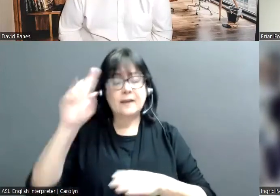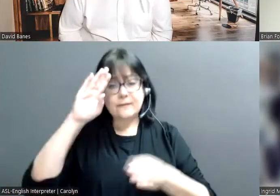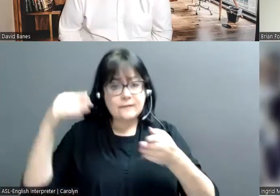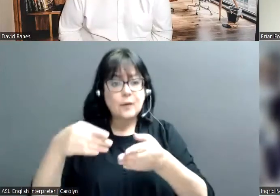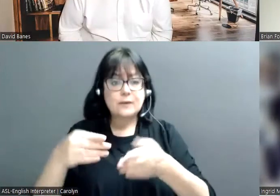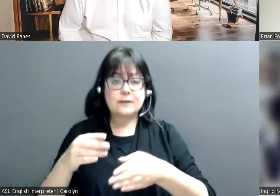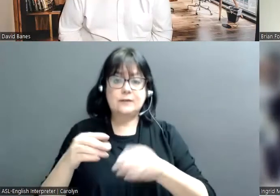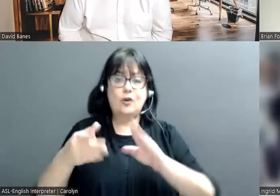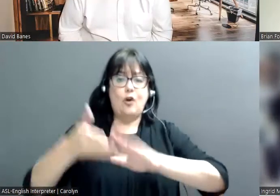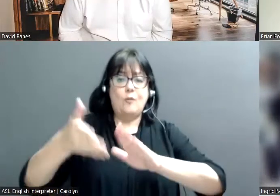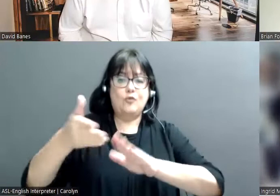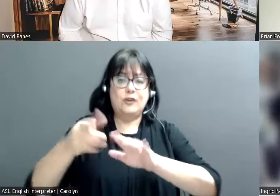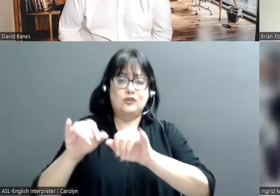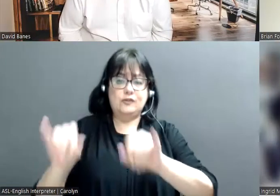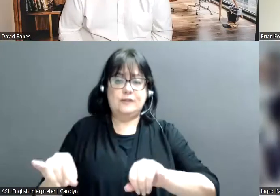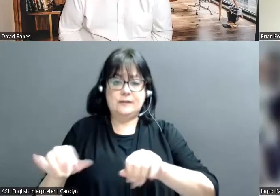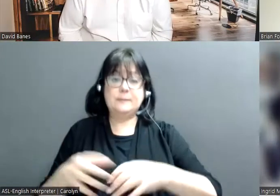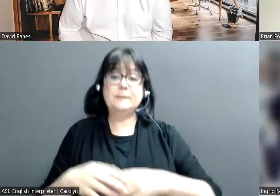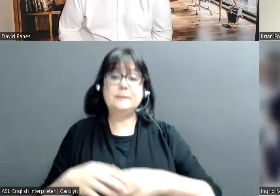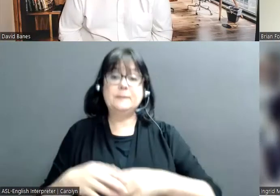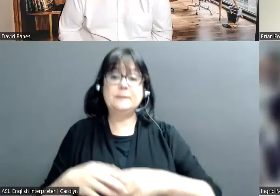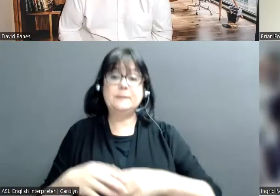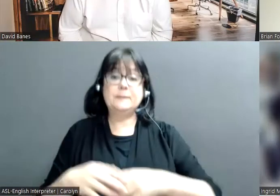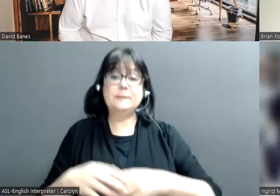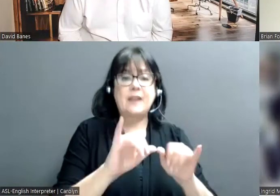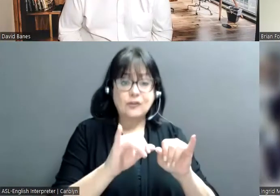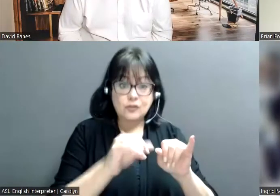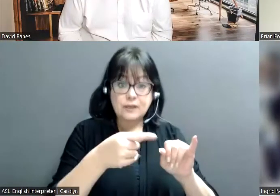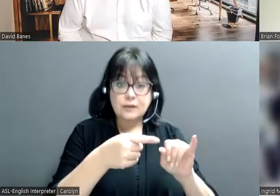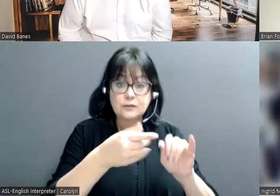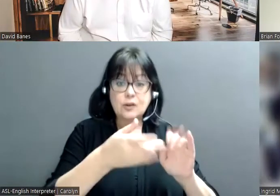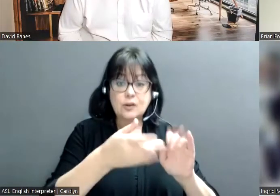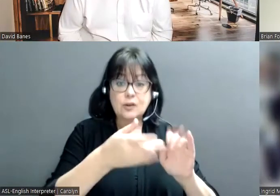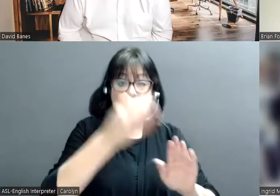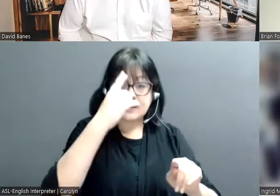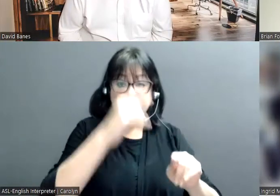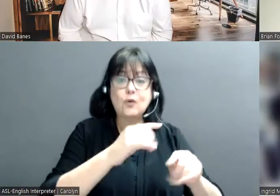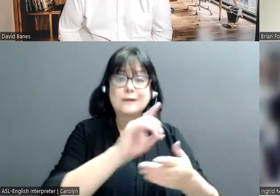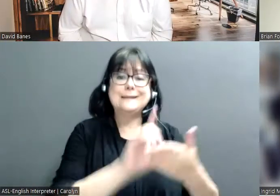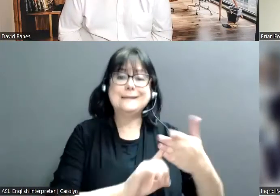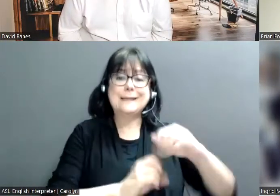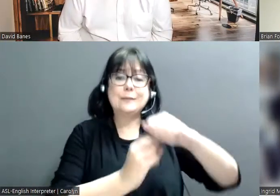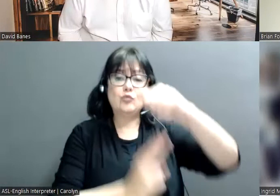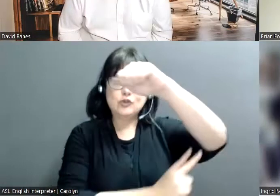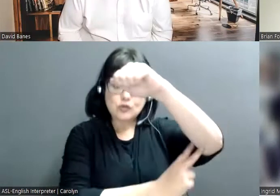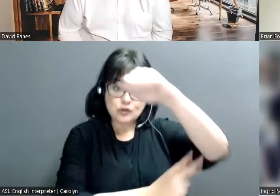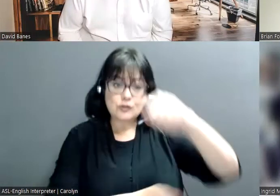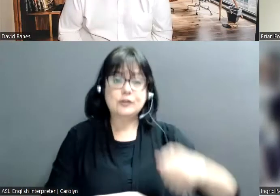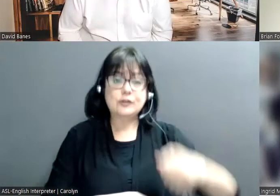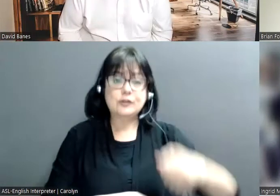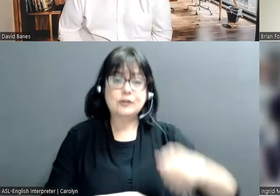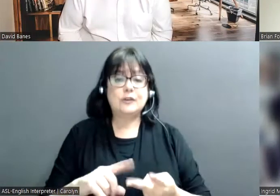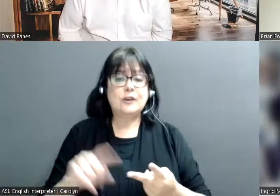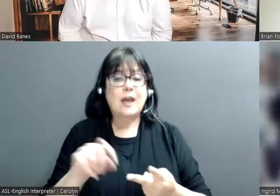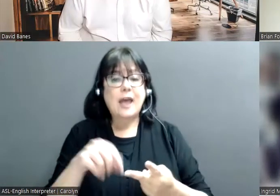operationally, engineers need tools to design bridges. Operationally, manufacturing facilities need their software in order